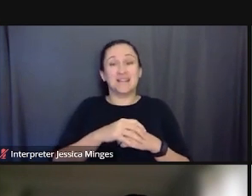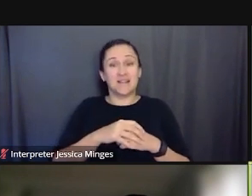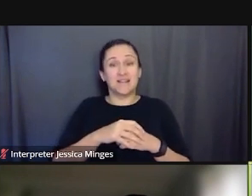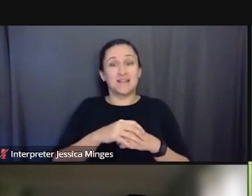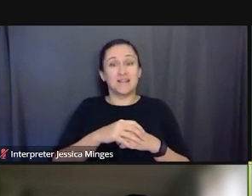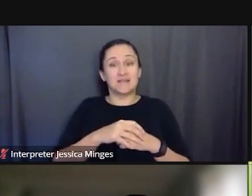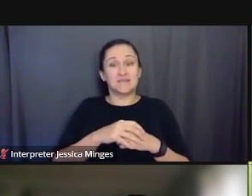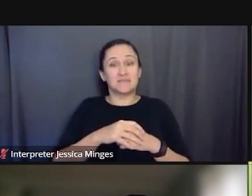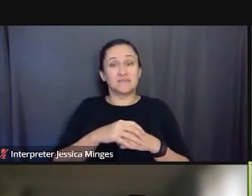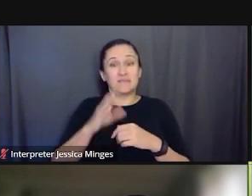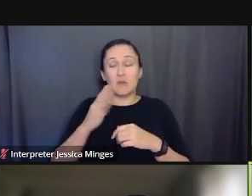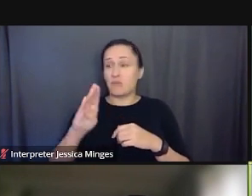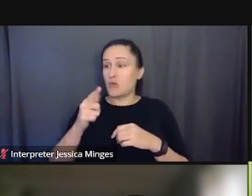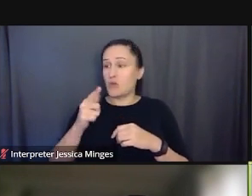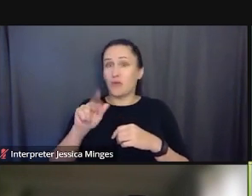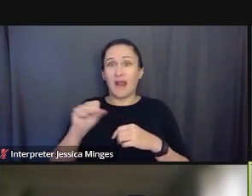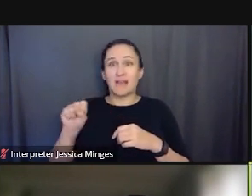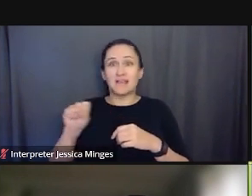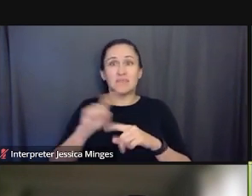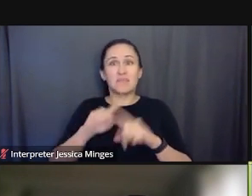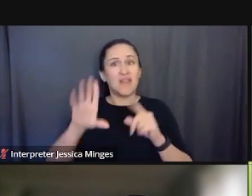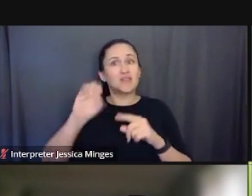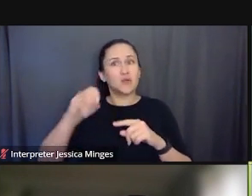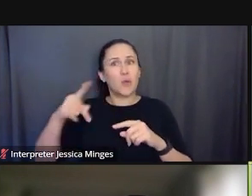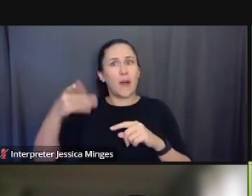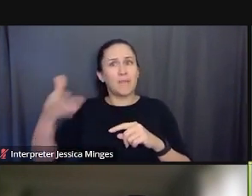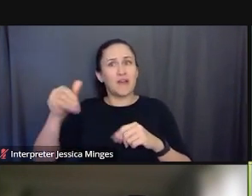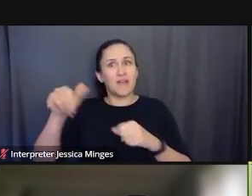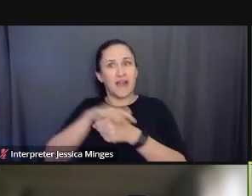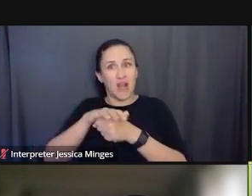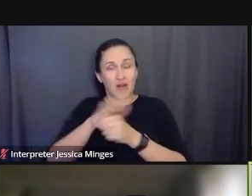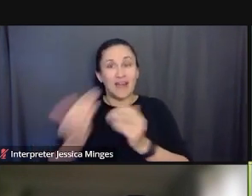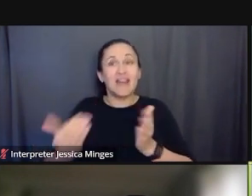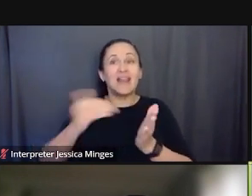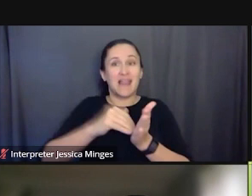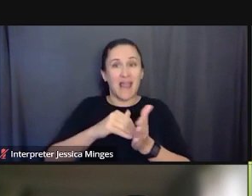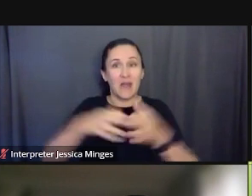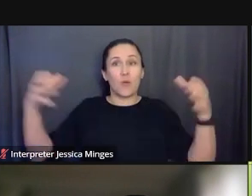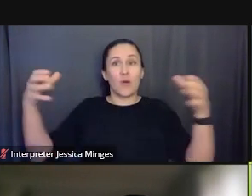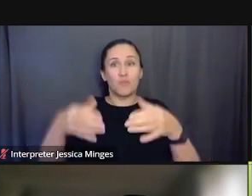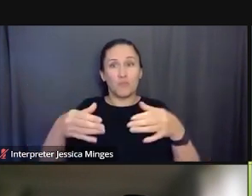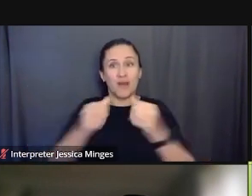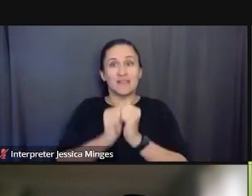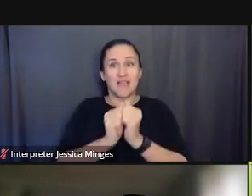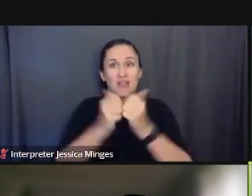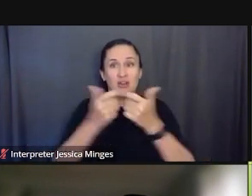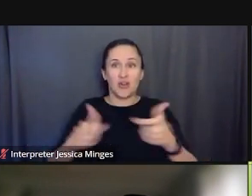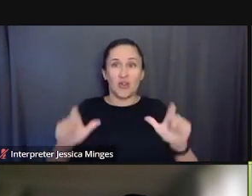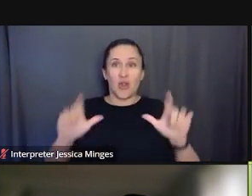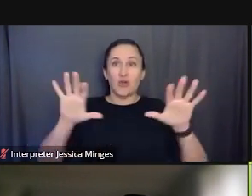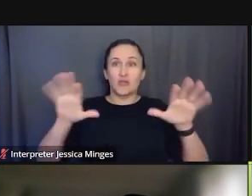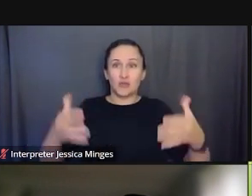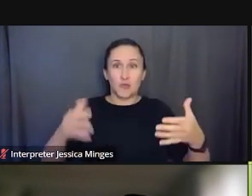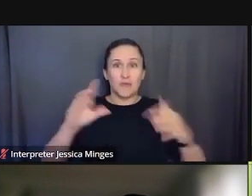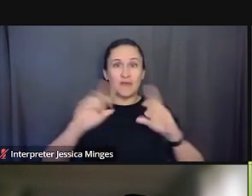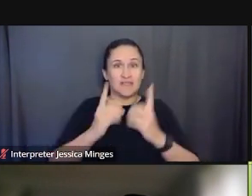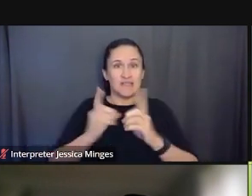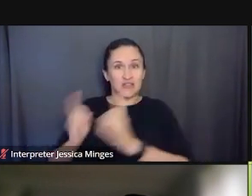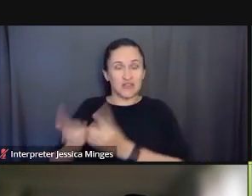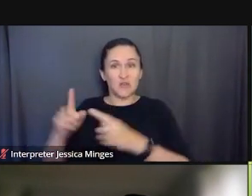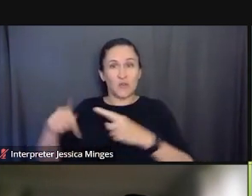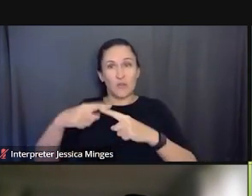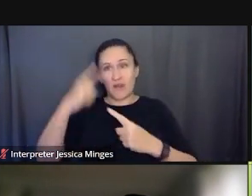Bluegrass, we have there's a co-op in the area, and again, we're bringing together a large group of districts. When you think about all